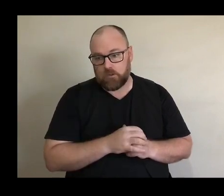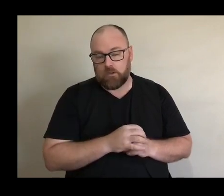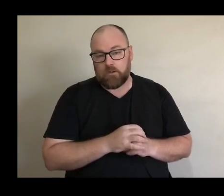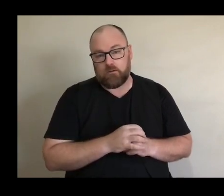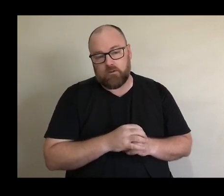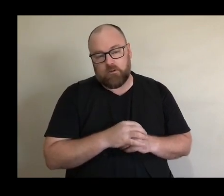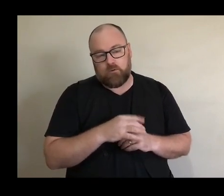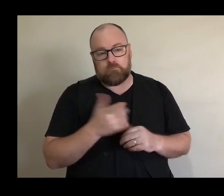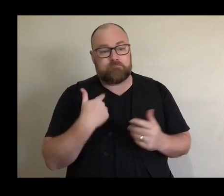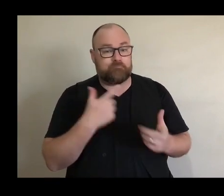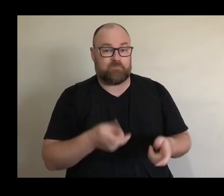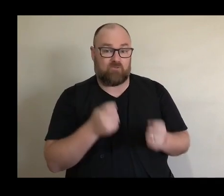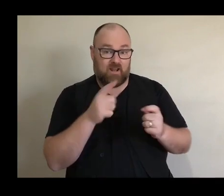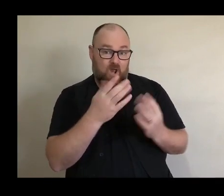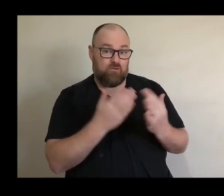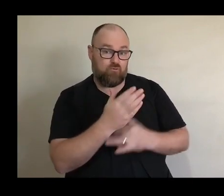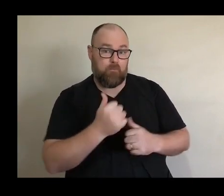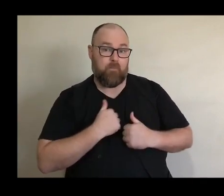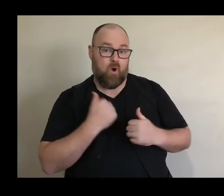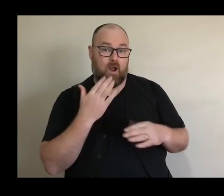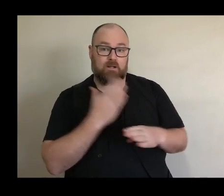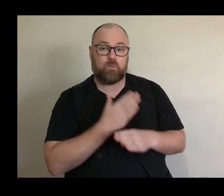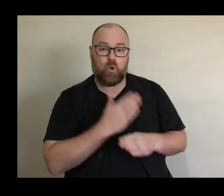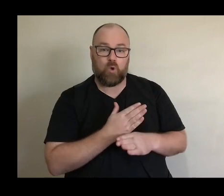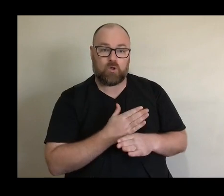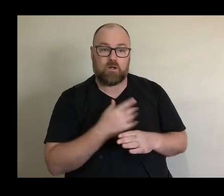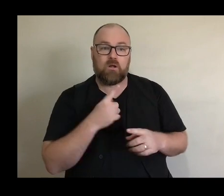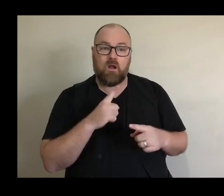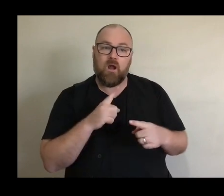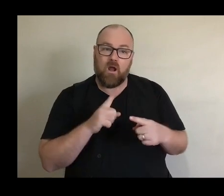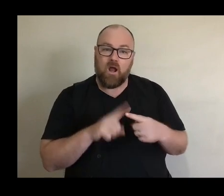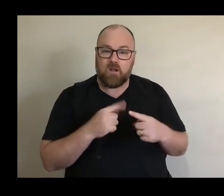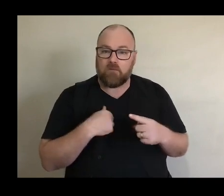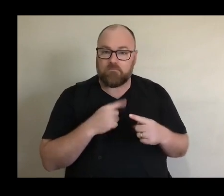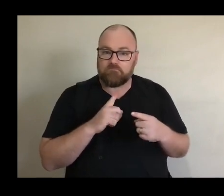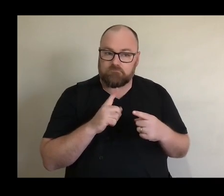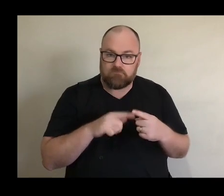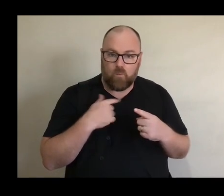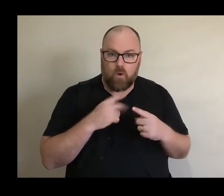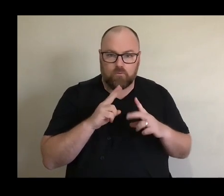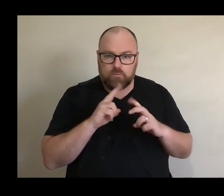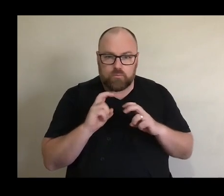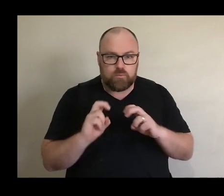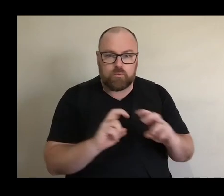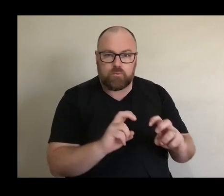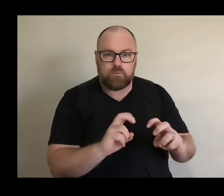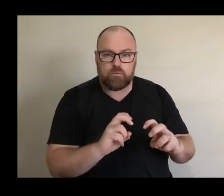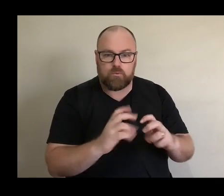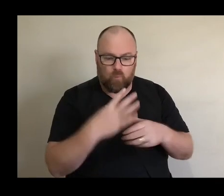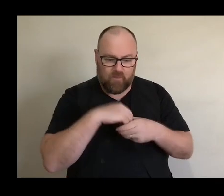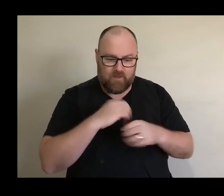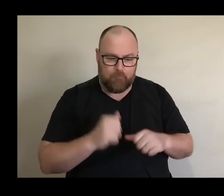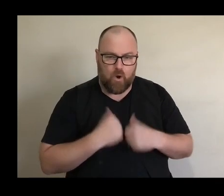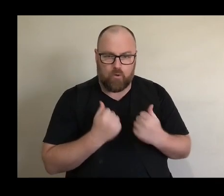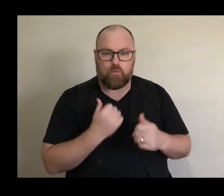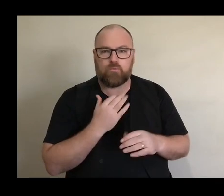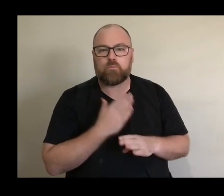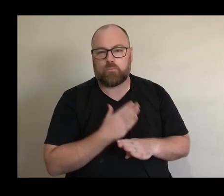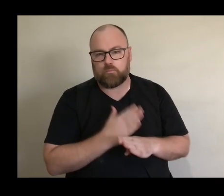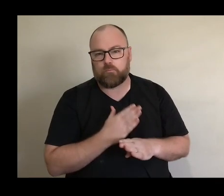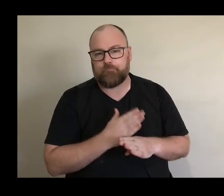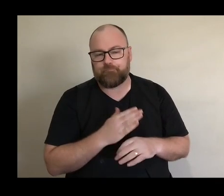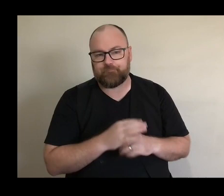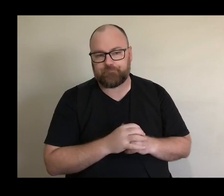I'm still interested in exploring and continually trying to explore within my own practice. I don't